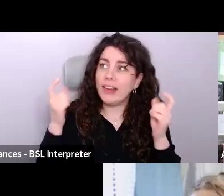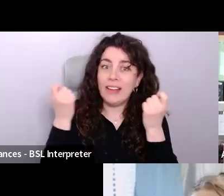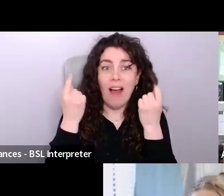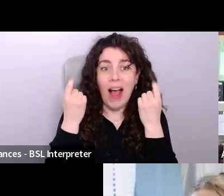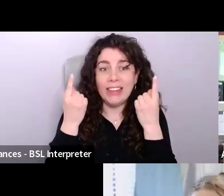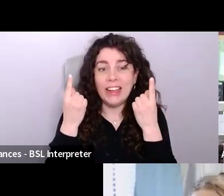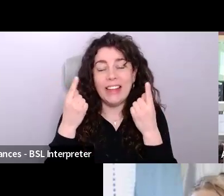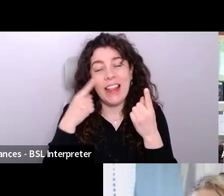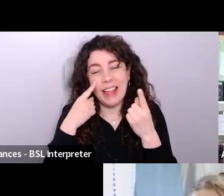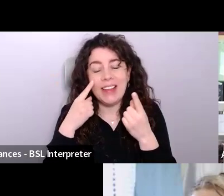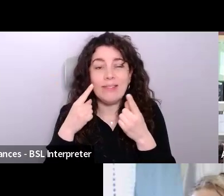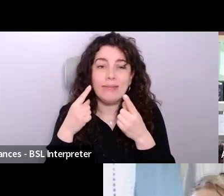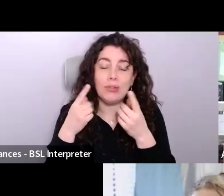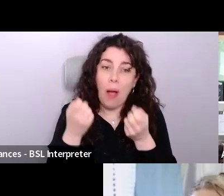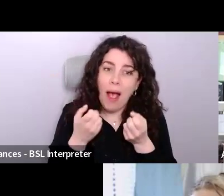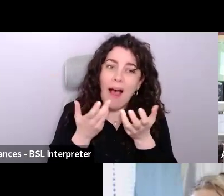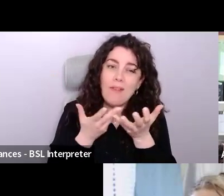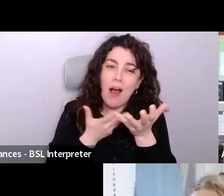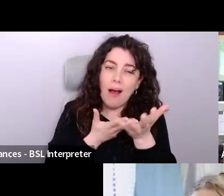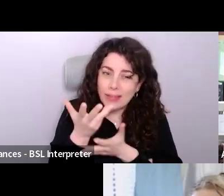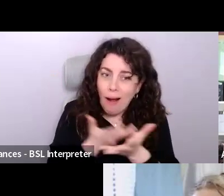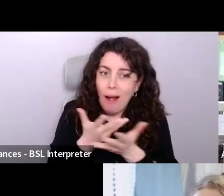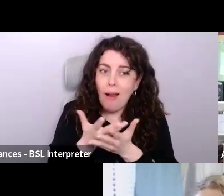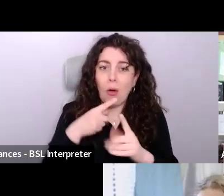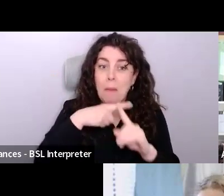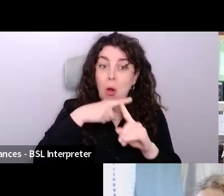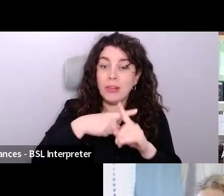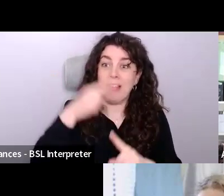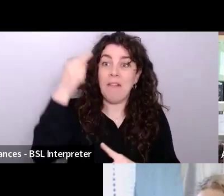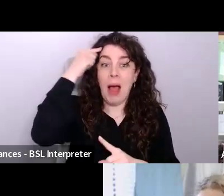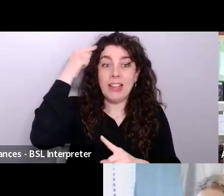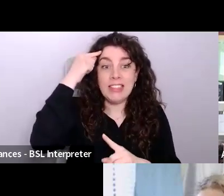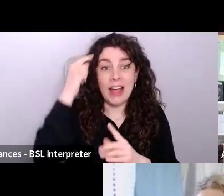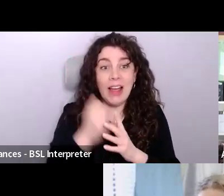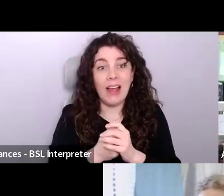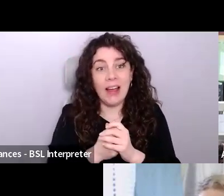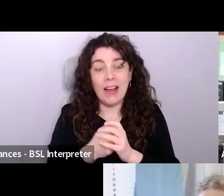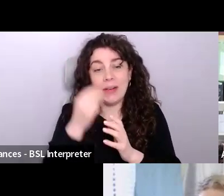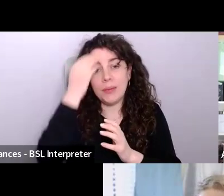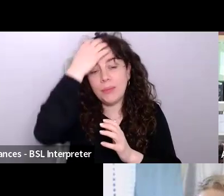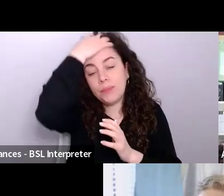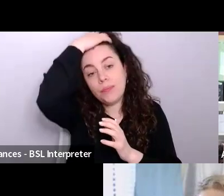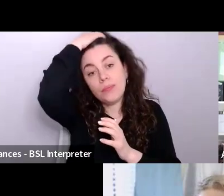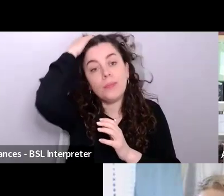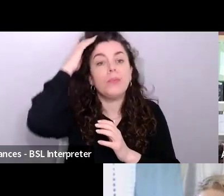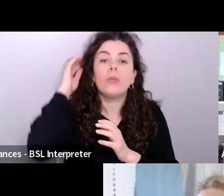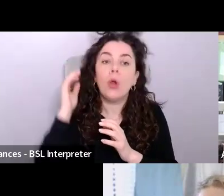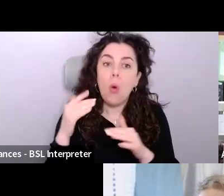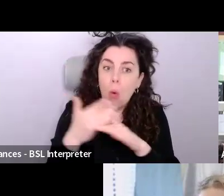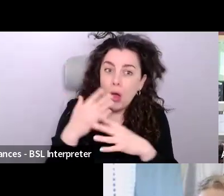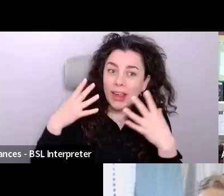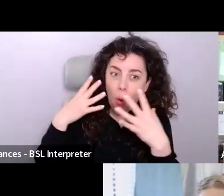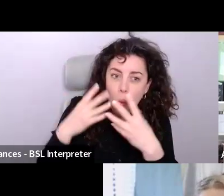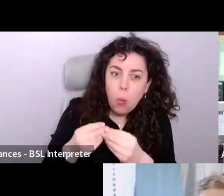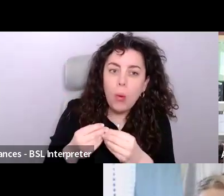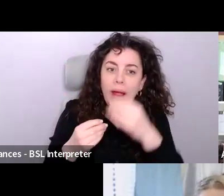having that dialogue and that positive mind frame of, you know, working in partnership with your line manager